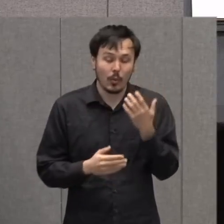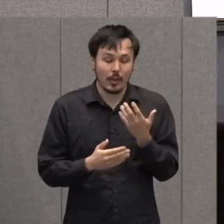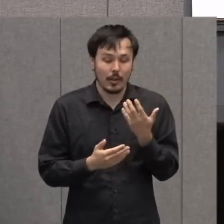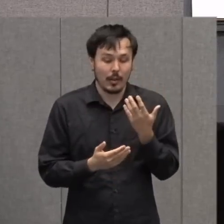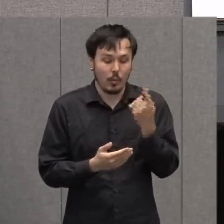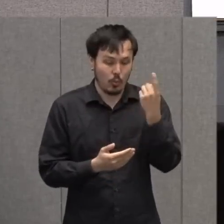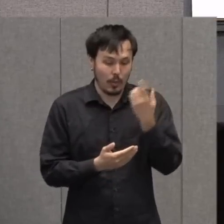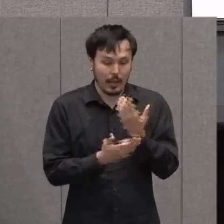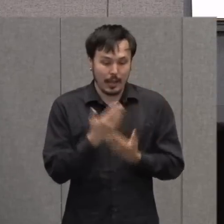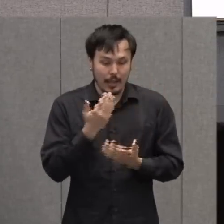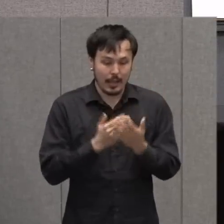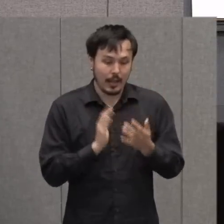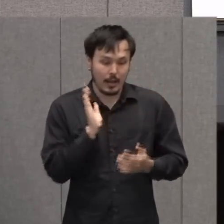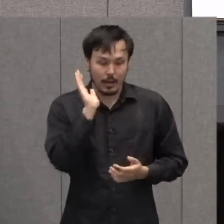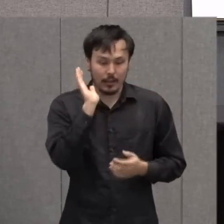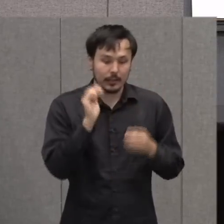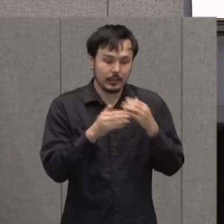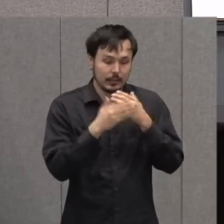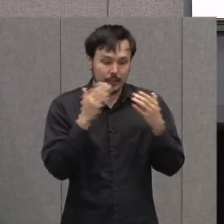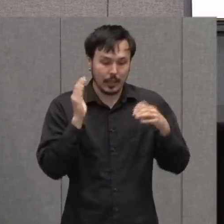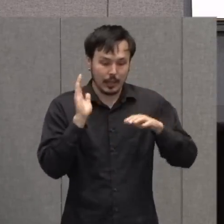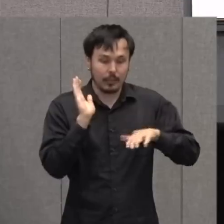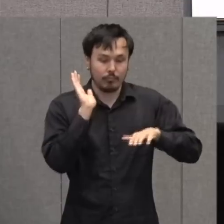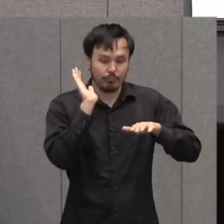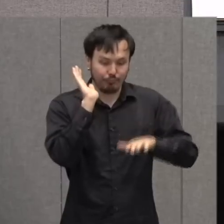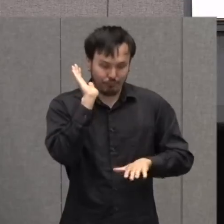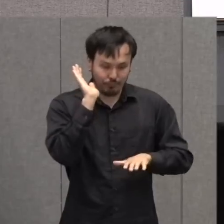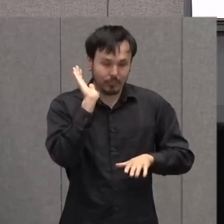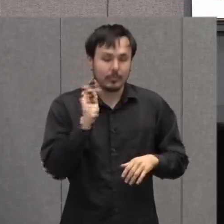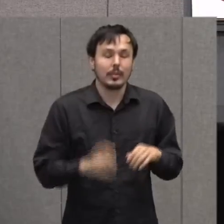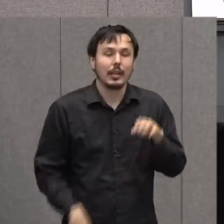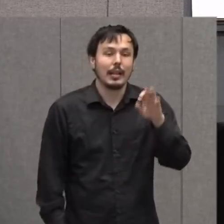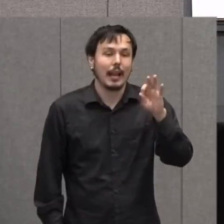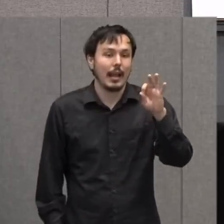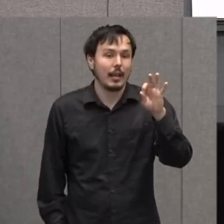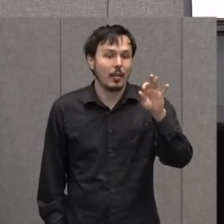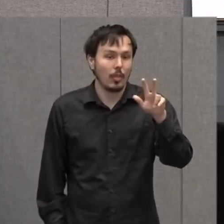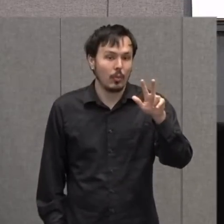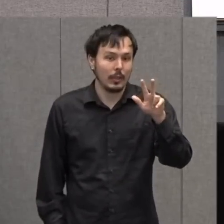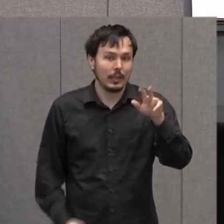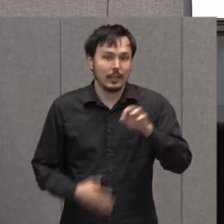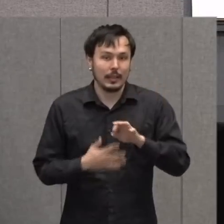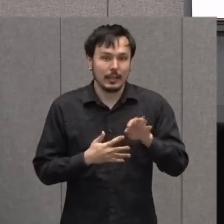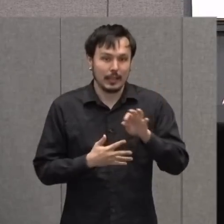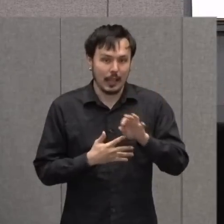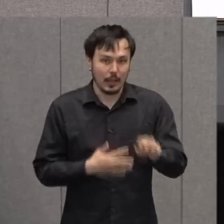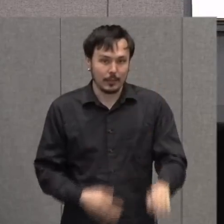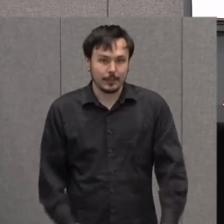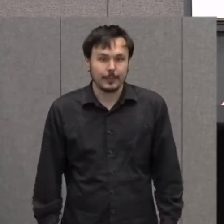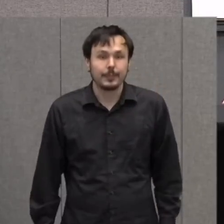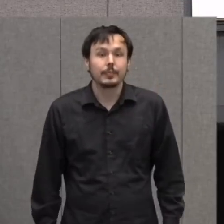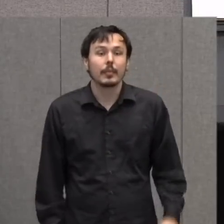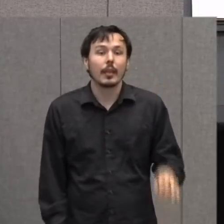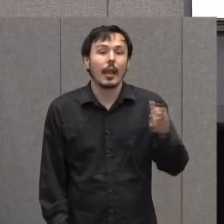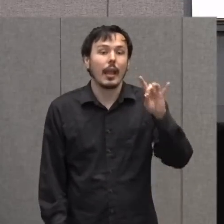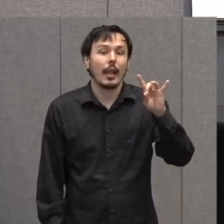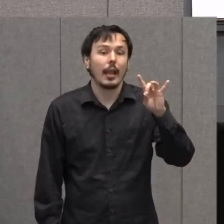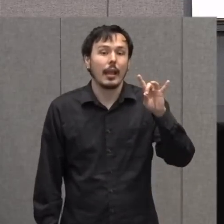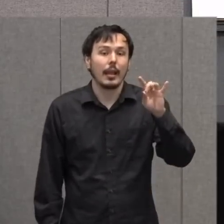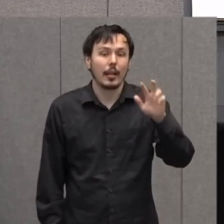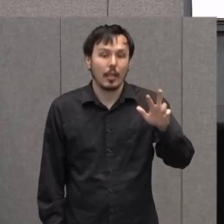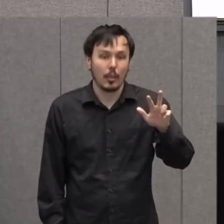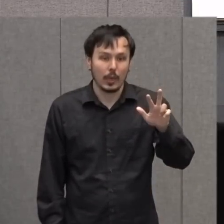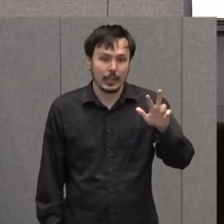push down the earth. Ready? 93. 83,